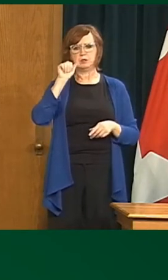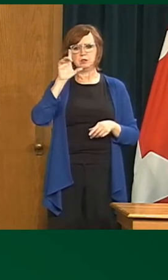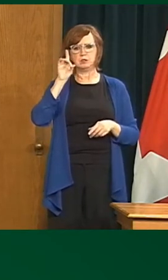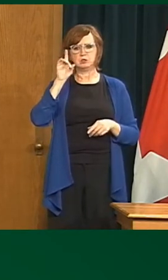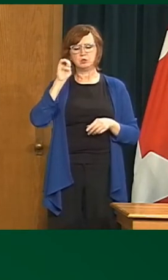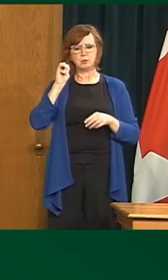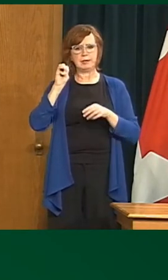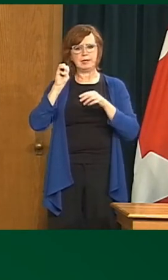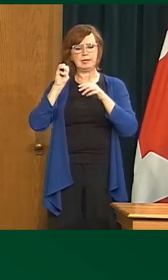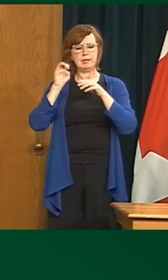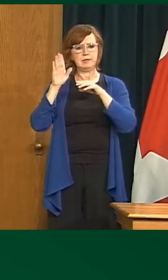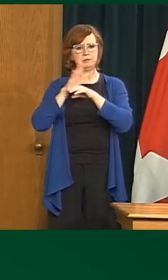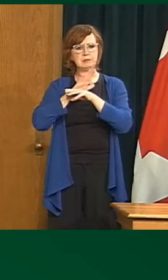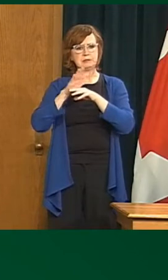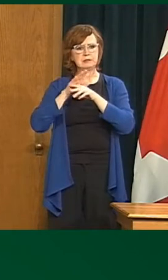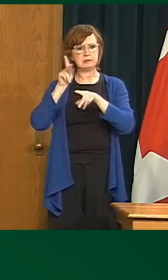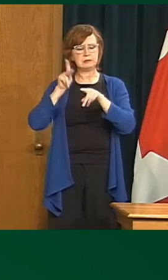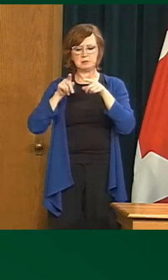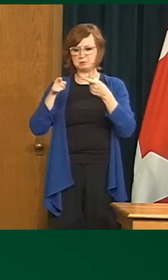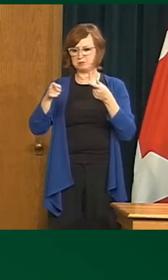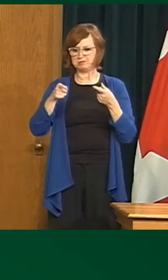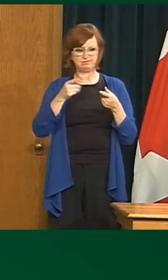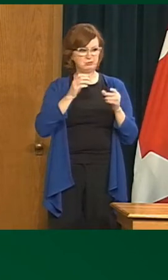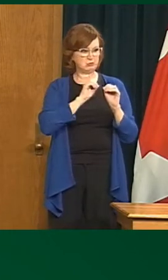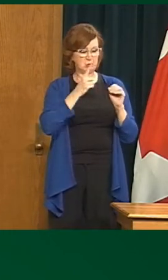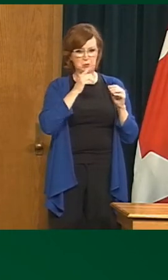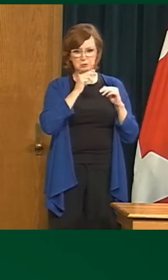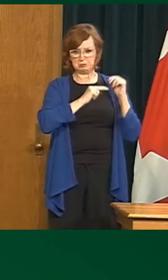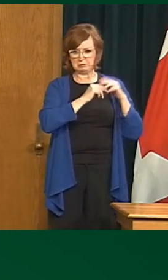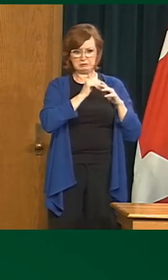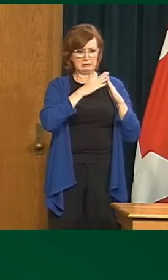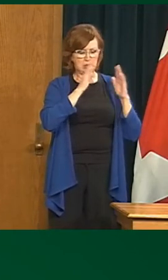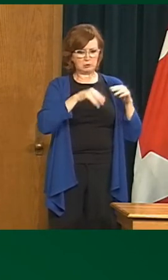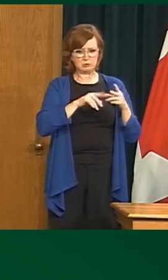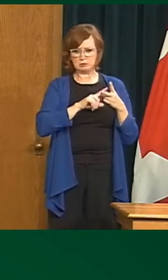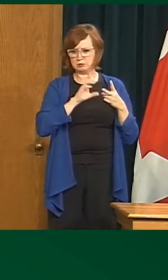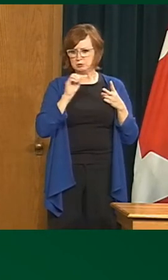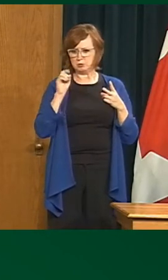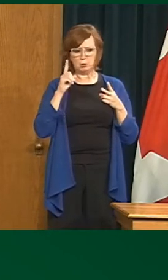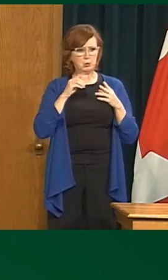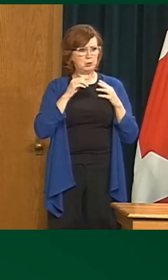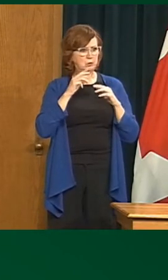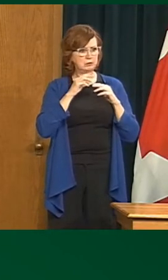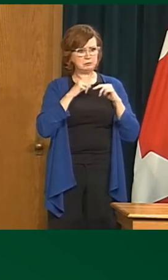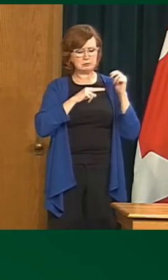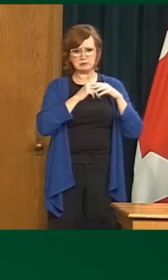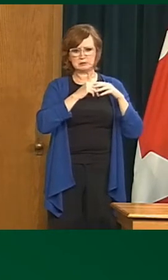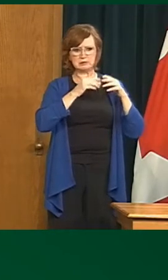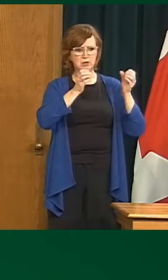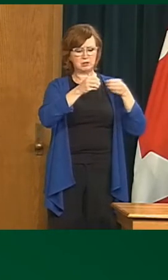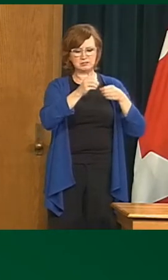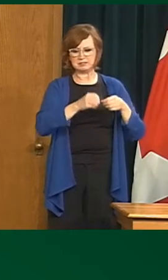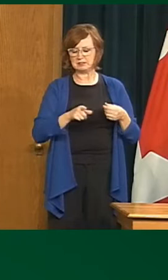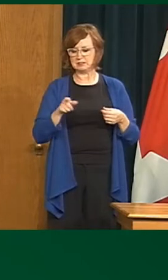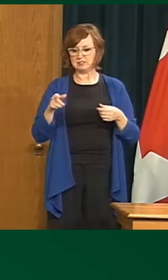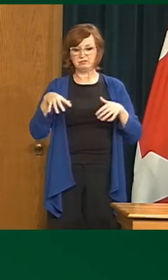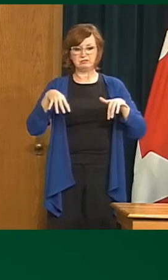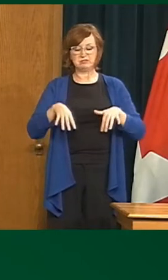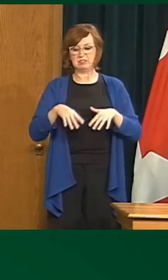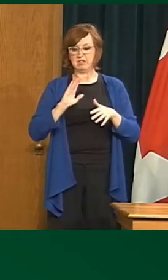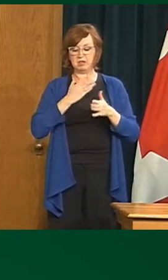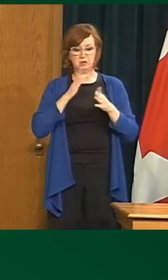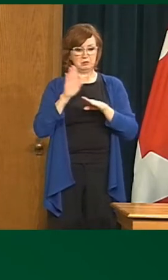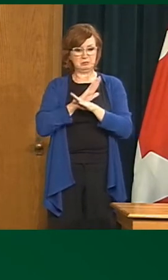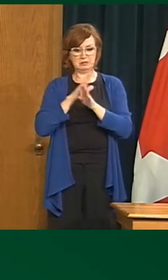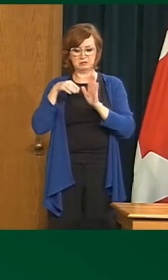the small business emergency payments or other provincial help? So if they are conducting as a as